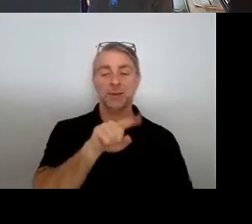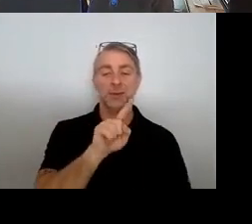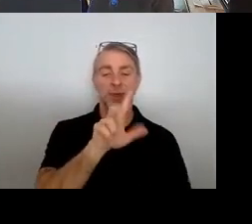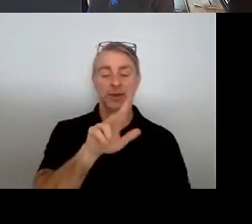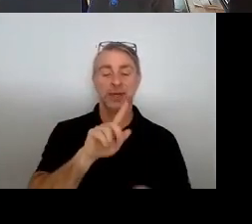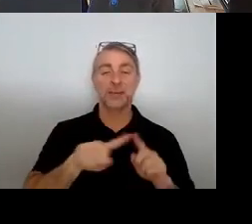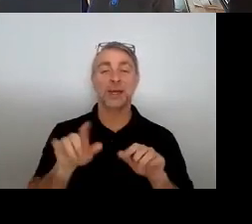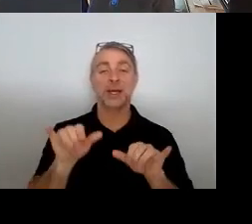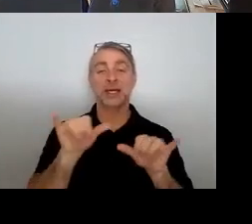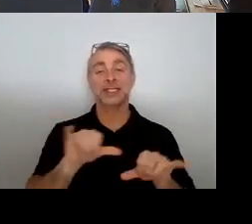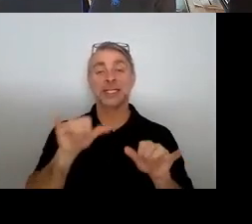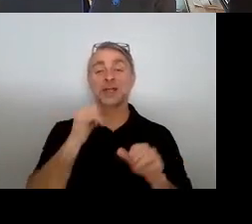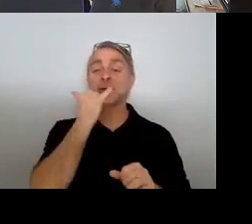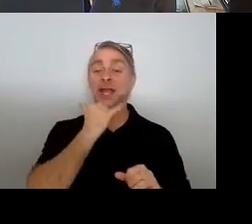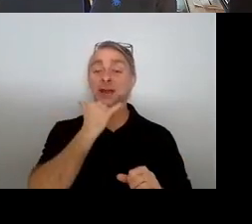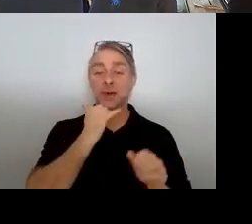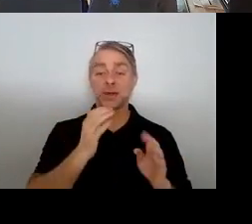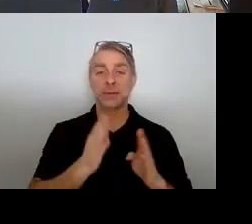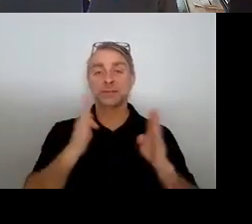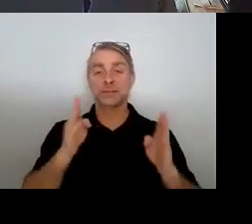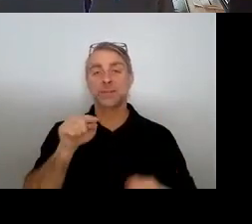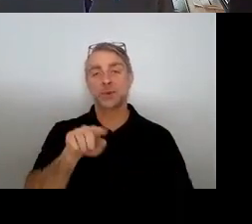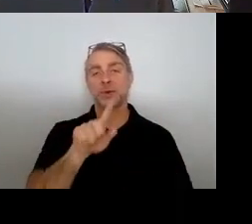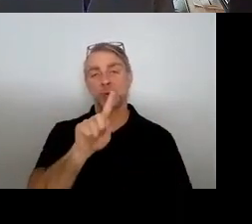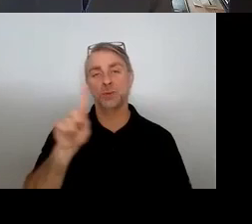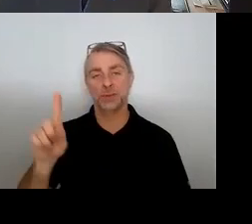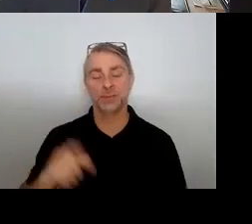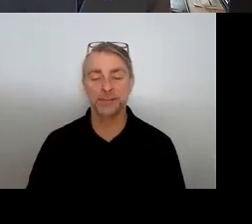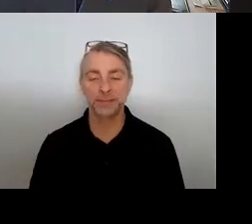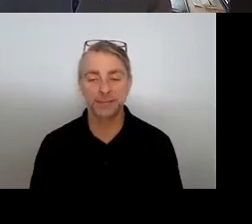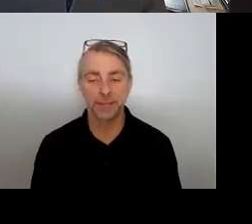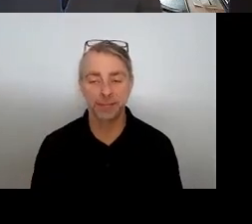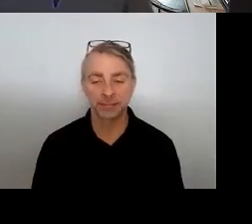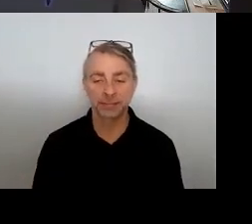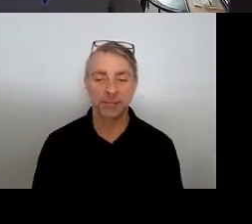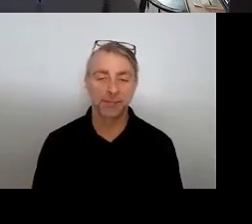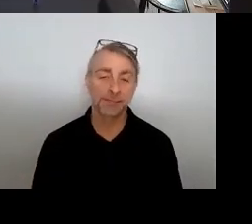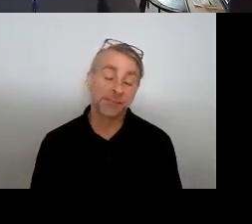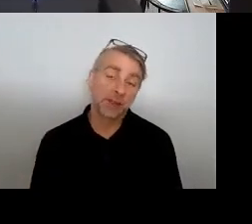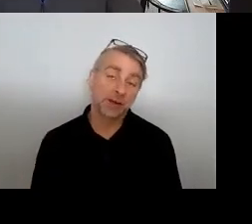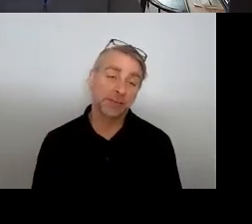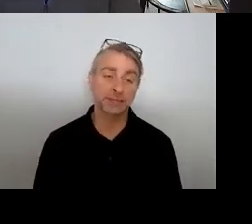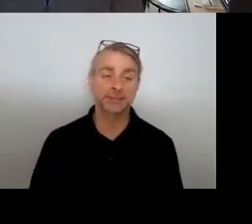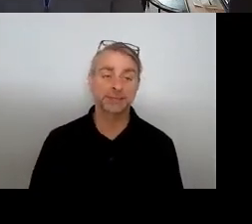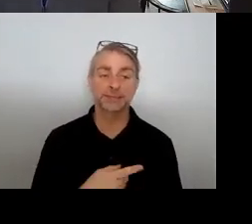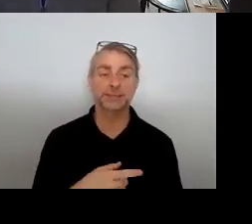to about 0.11. So again, we've probably overestimated tau here. Oh.